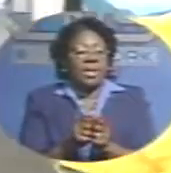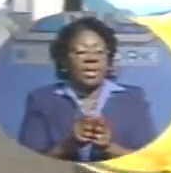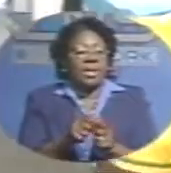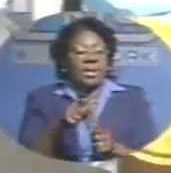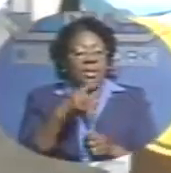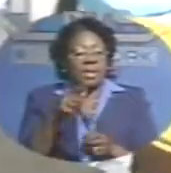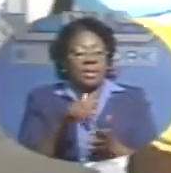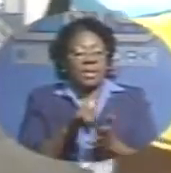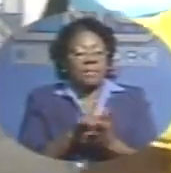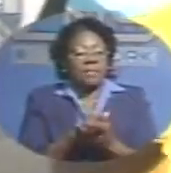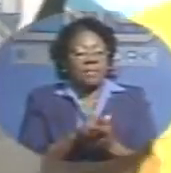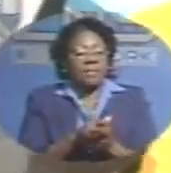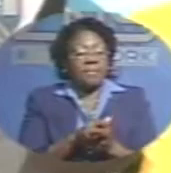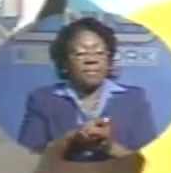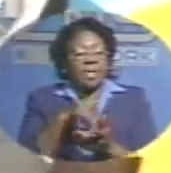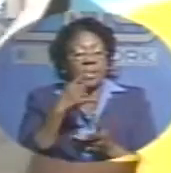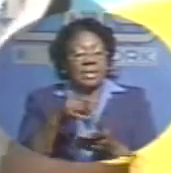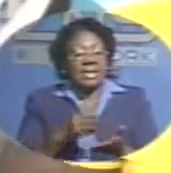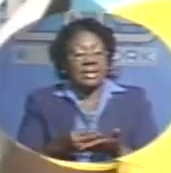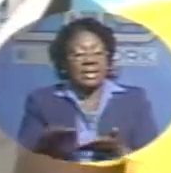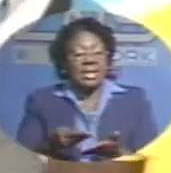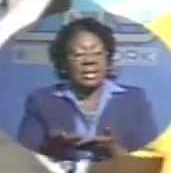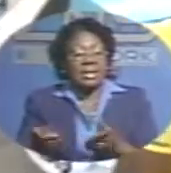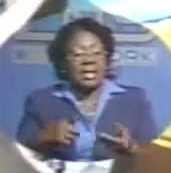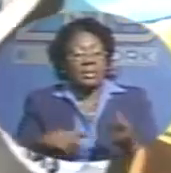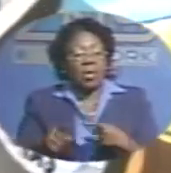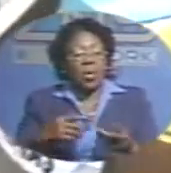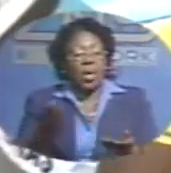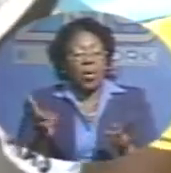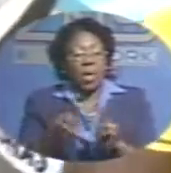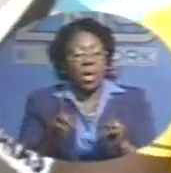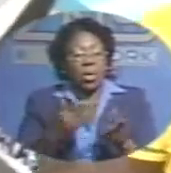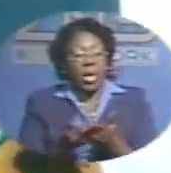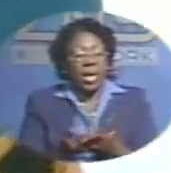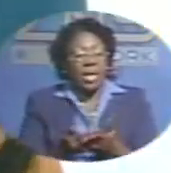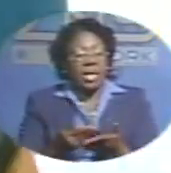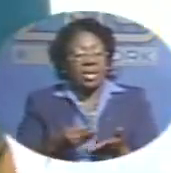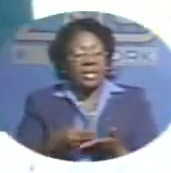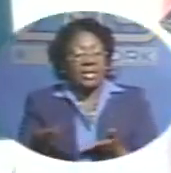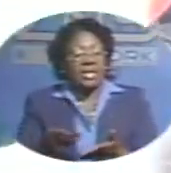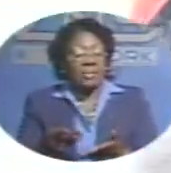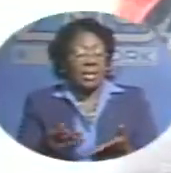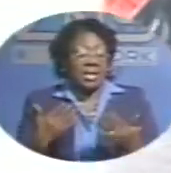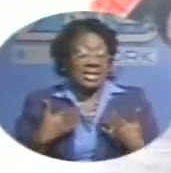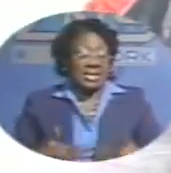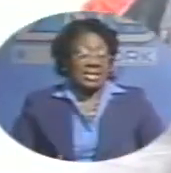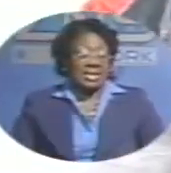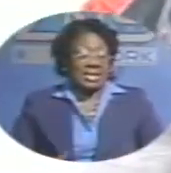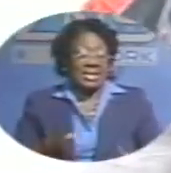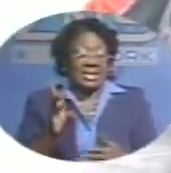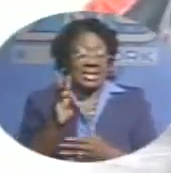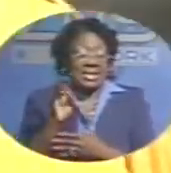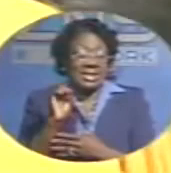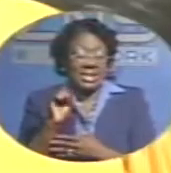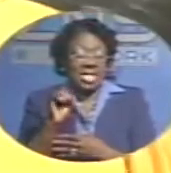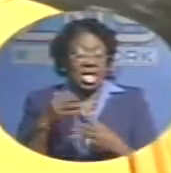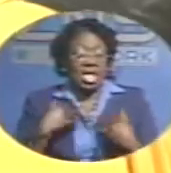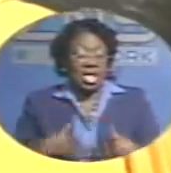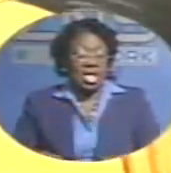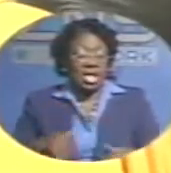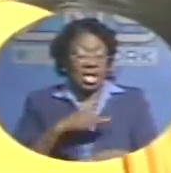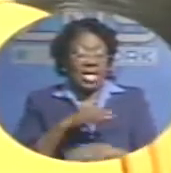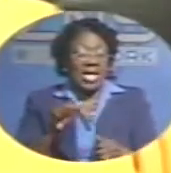and LaTara Hanna say sales have been going very well, selling as many as 60 t-shirts each day. We don't go